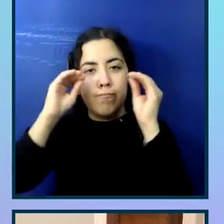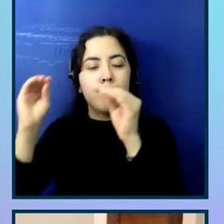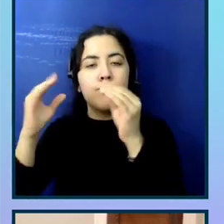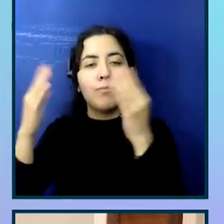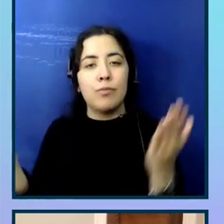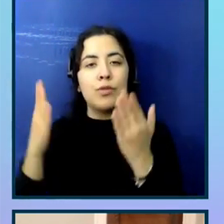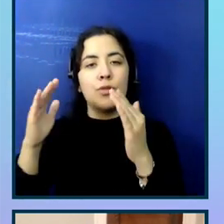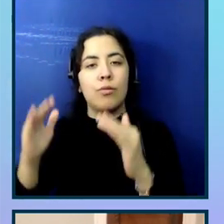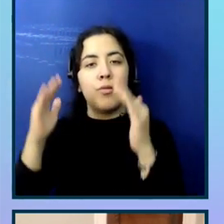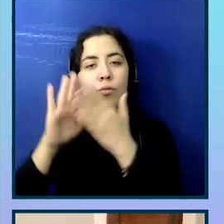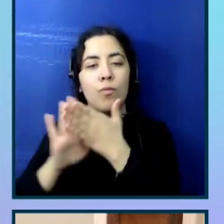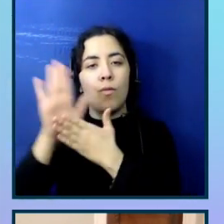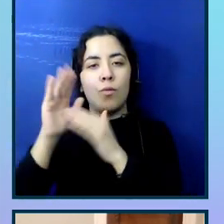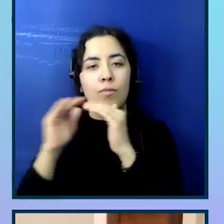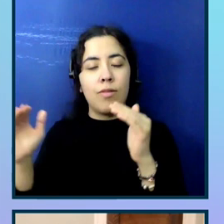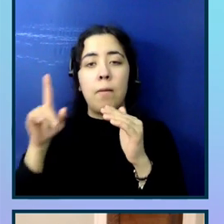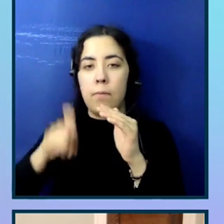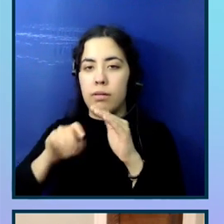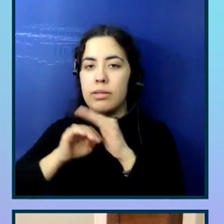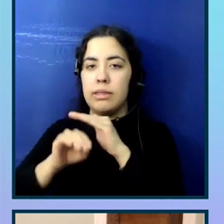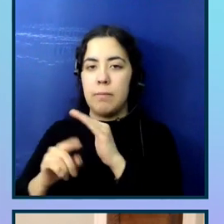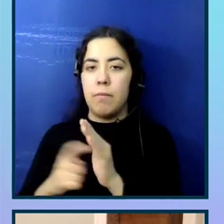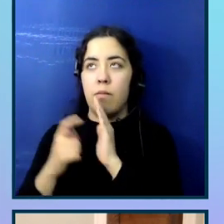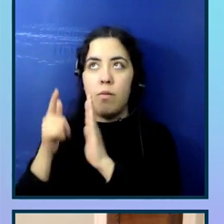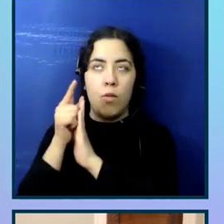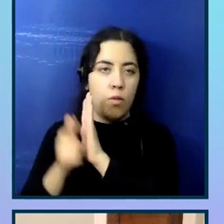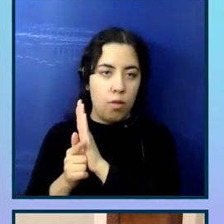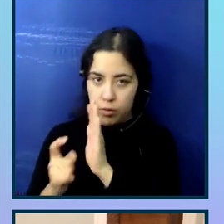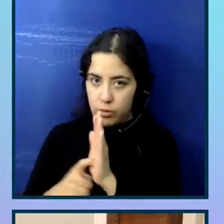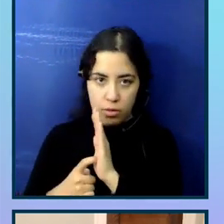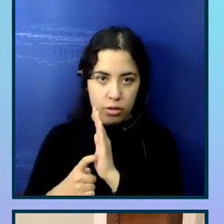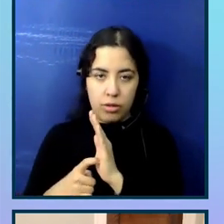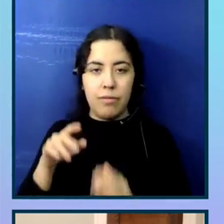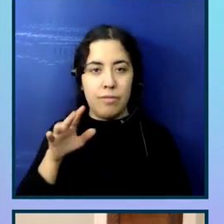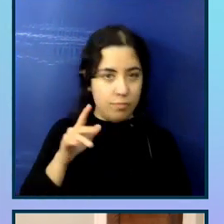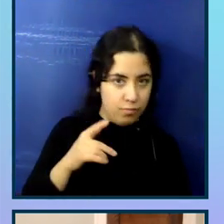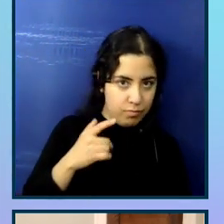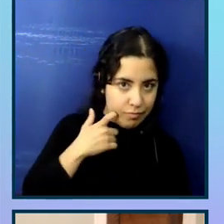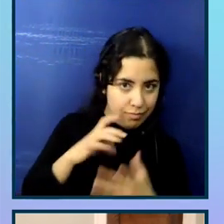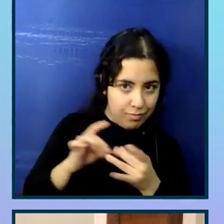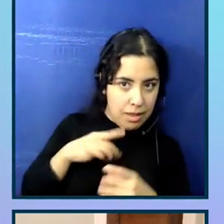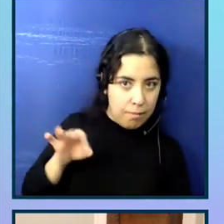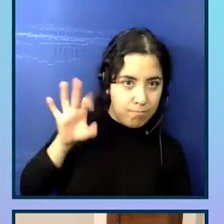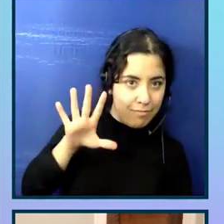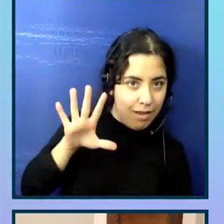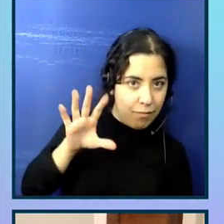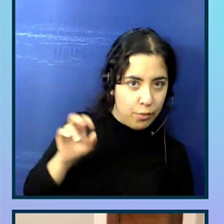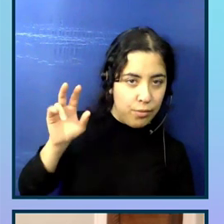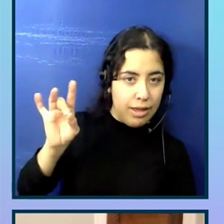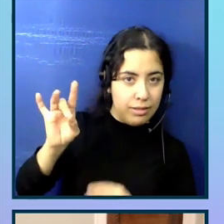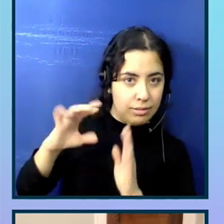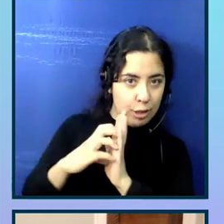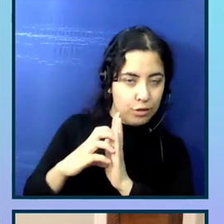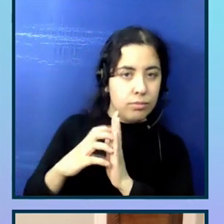ed actually has to be accessible by law. Note the recently mentioned Section 508. This is one reason why it's nice to